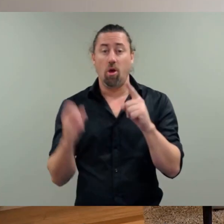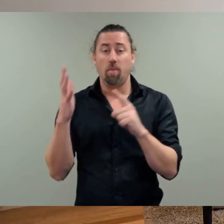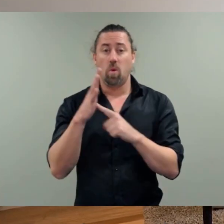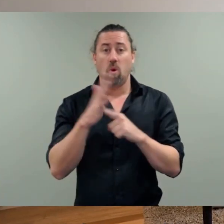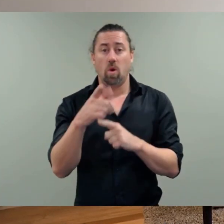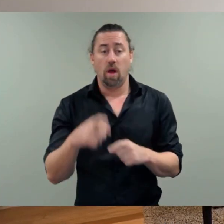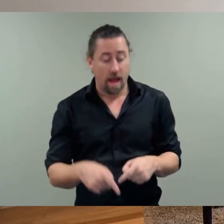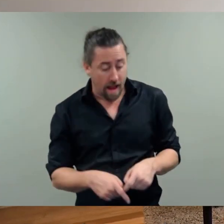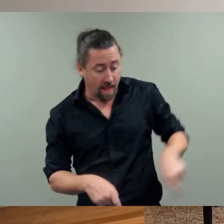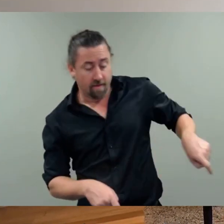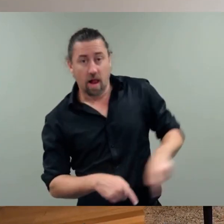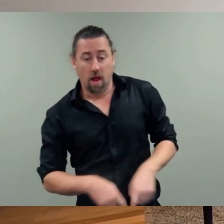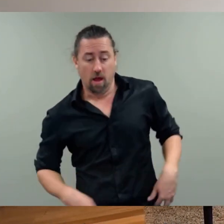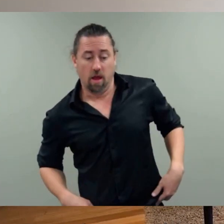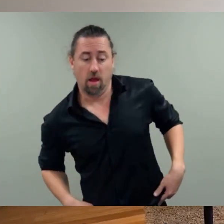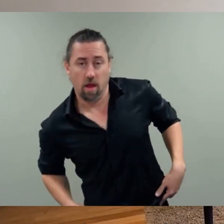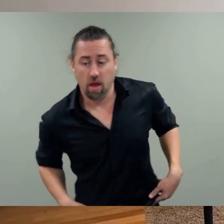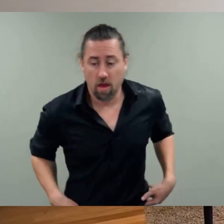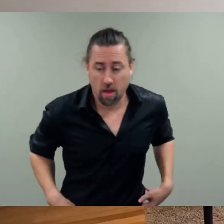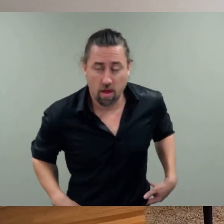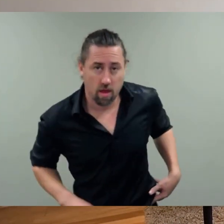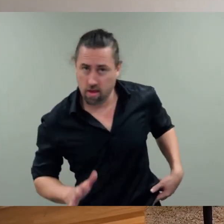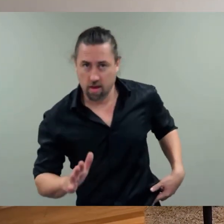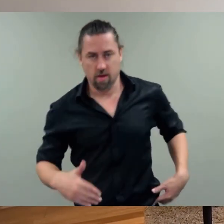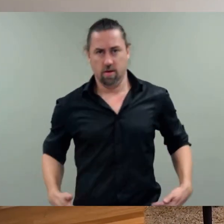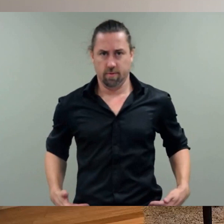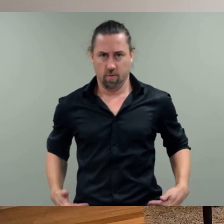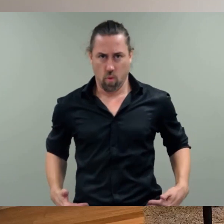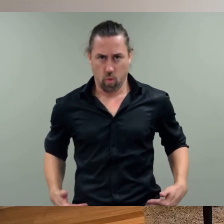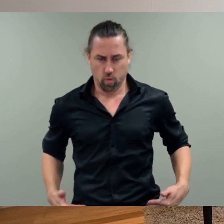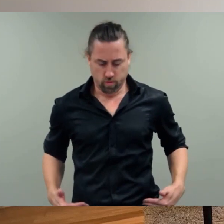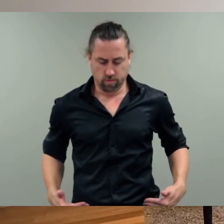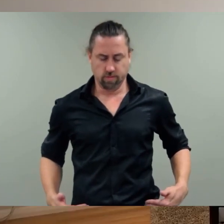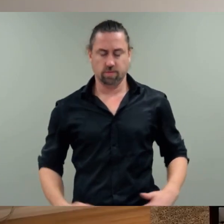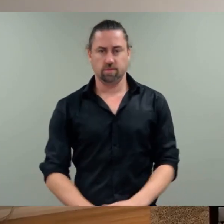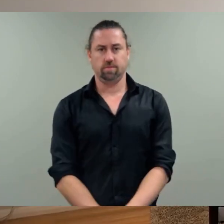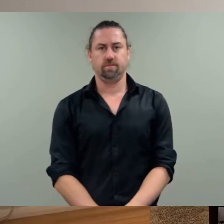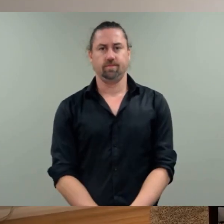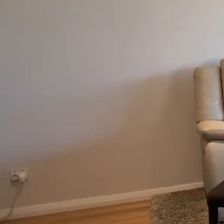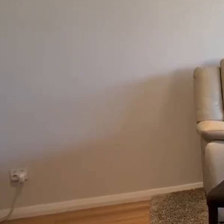Don't let your hips tilt downwards when you're lifting your leg out to the side.